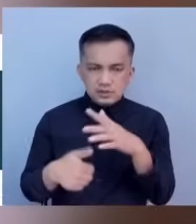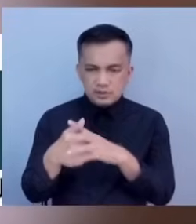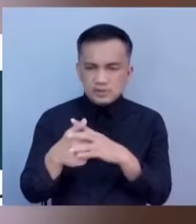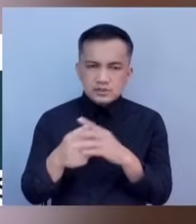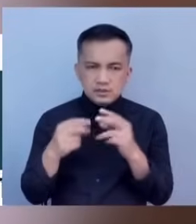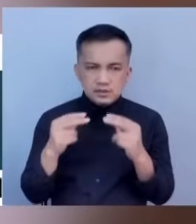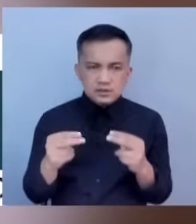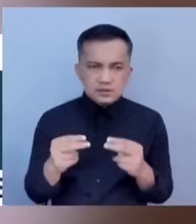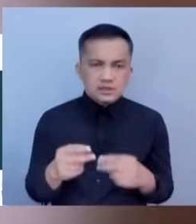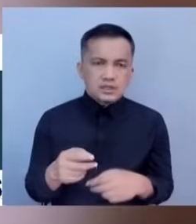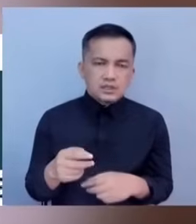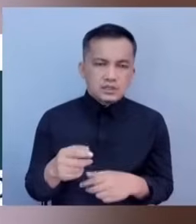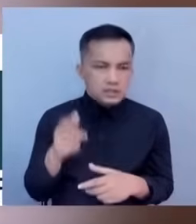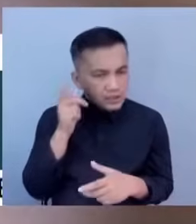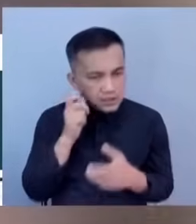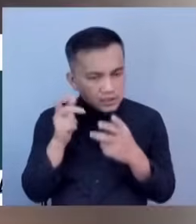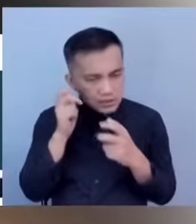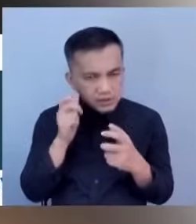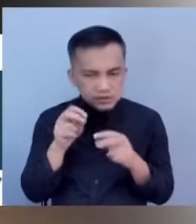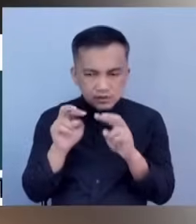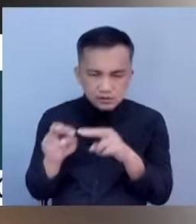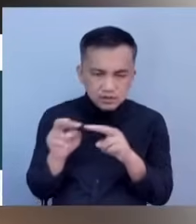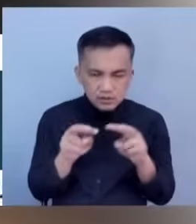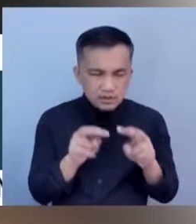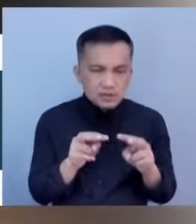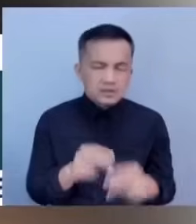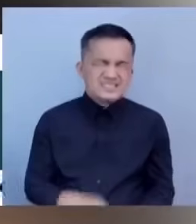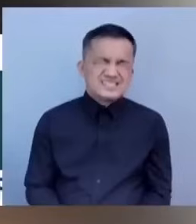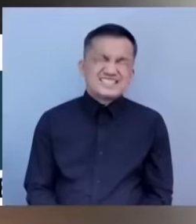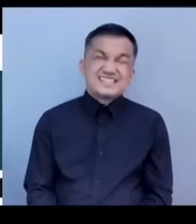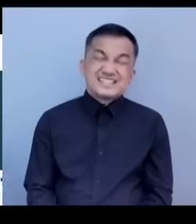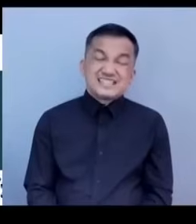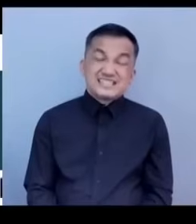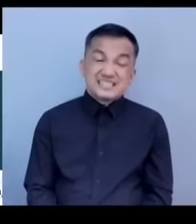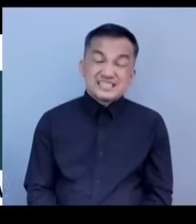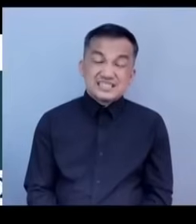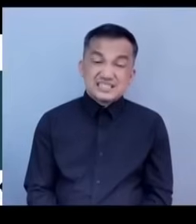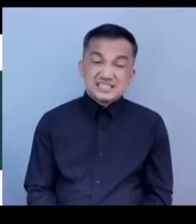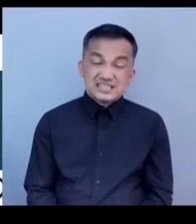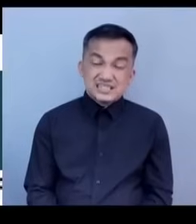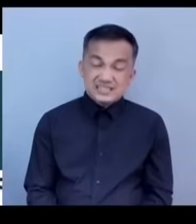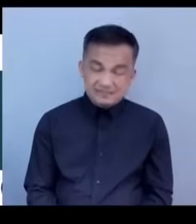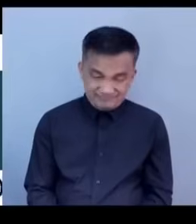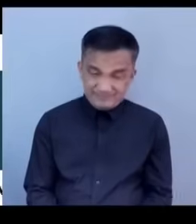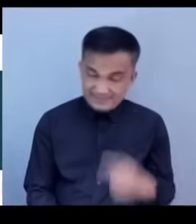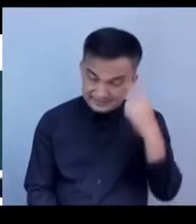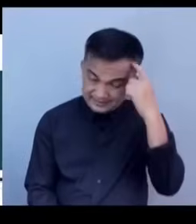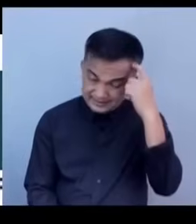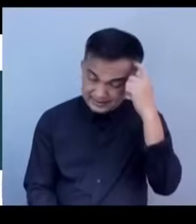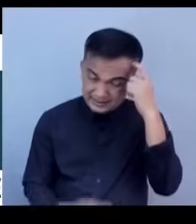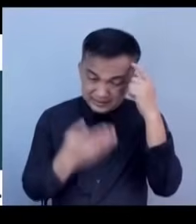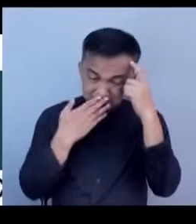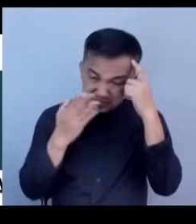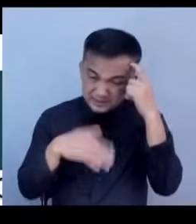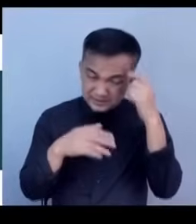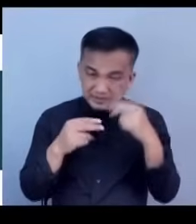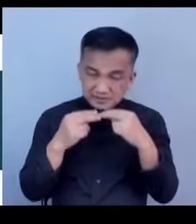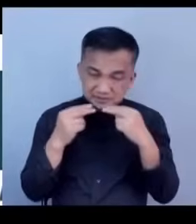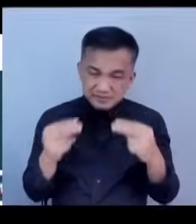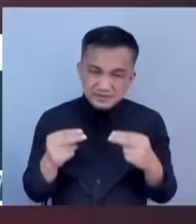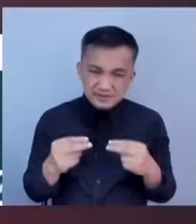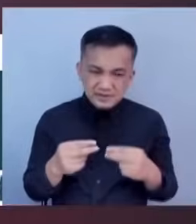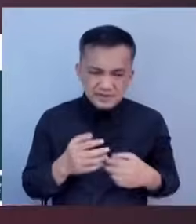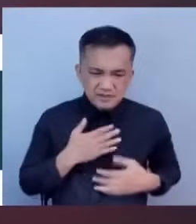yung naririnig at nakikita namin na ganyan yung mga masasamang balita, sa puso